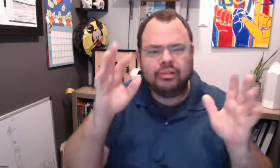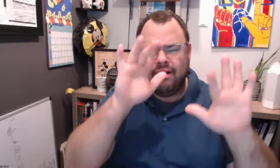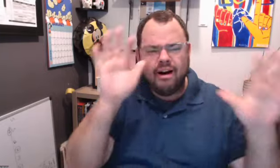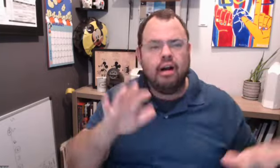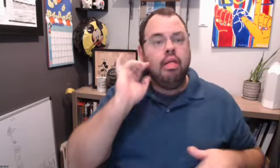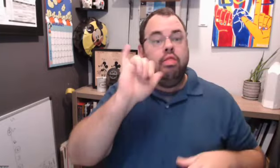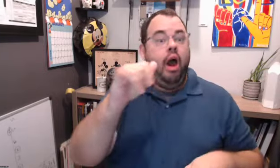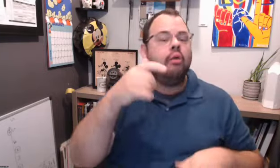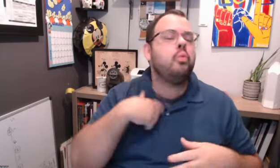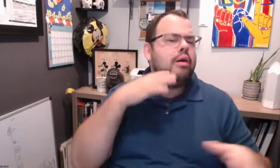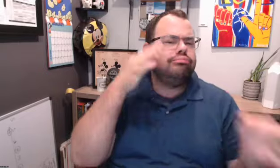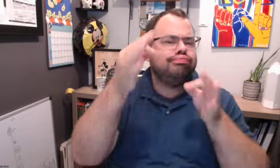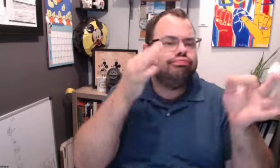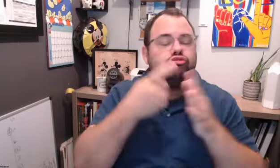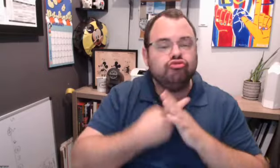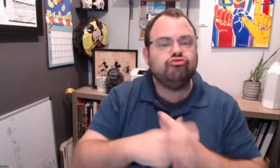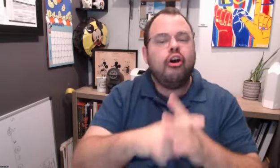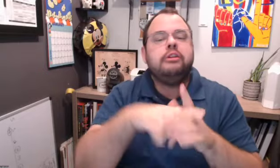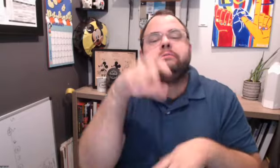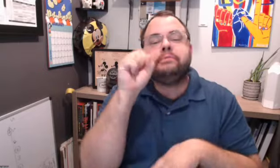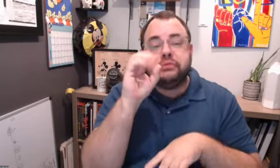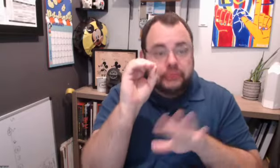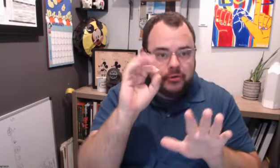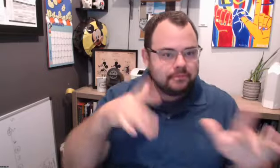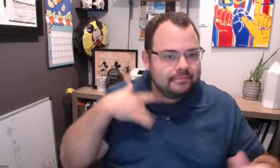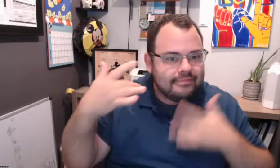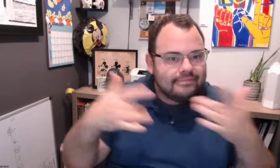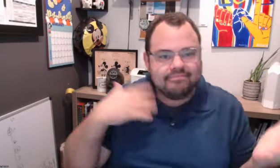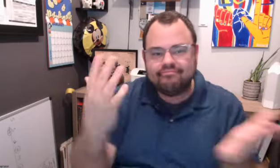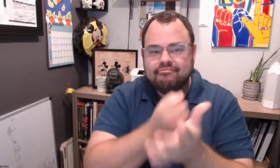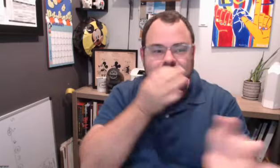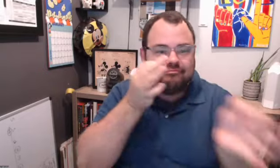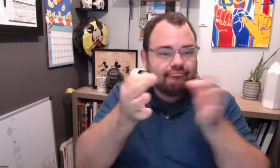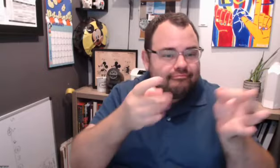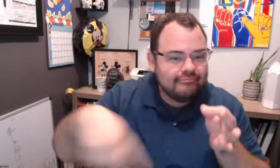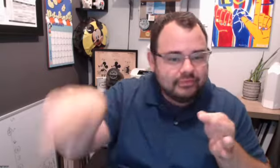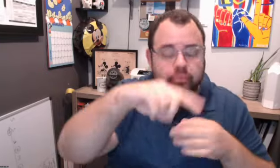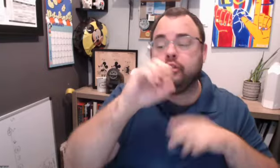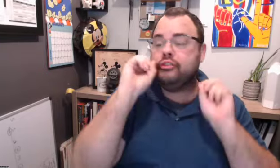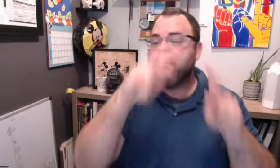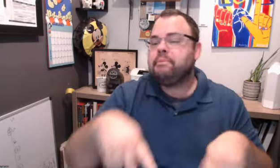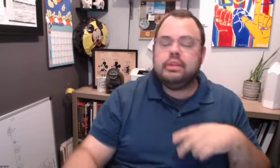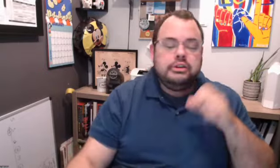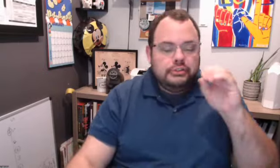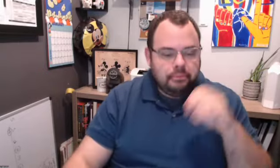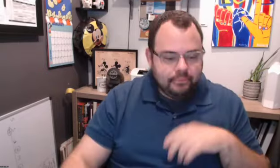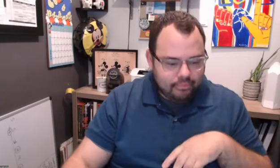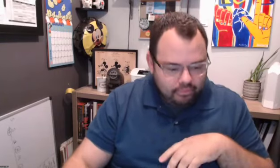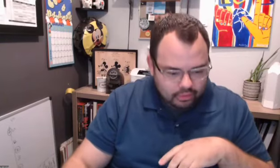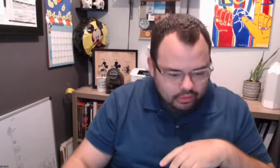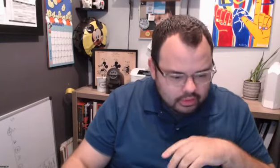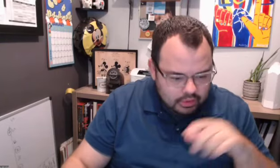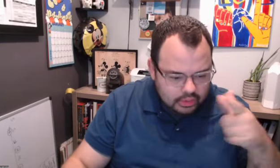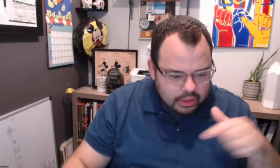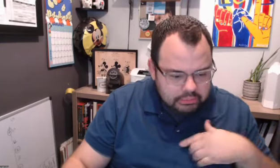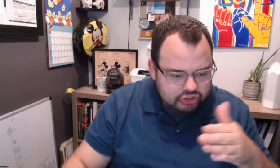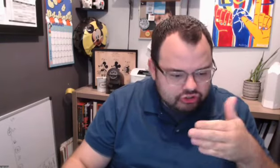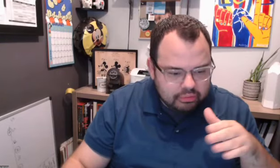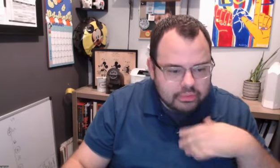traveling with that, with captioning and languages. And so we'll get started to really get excited.